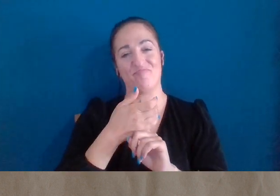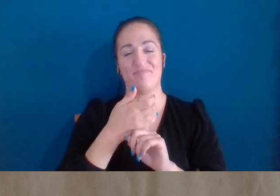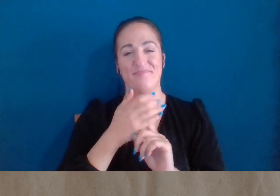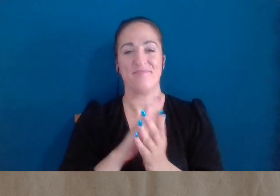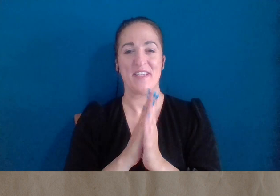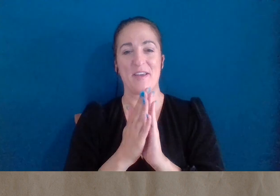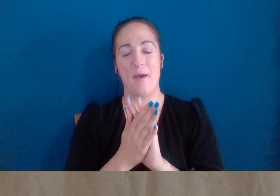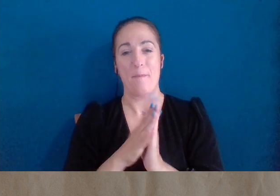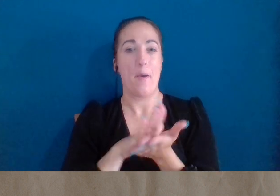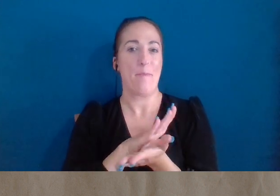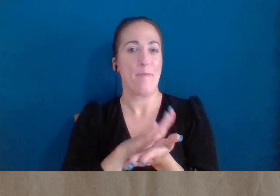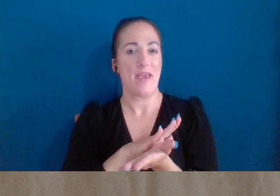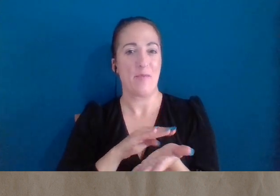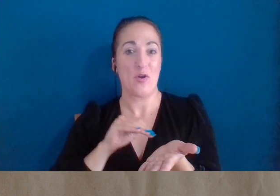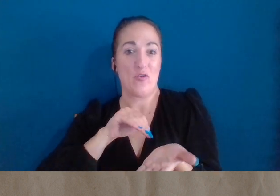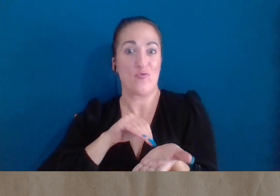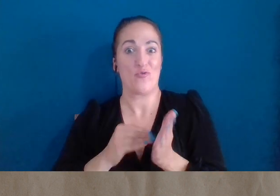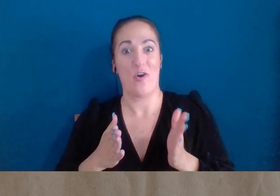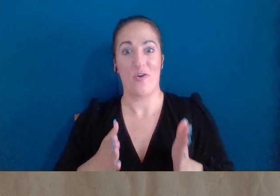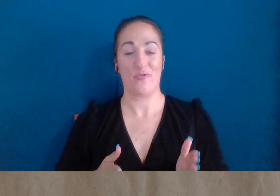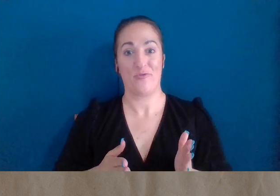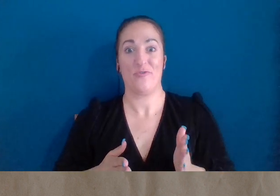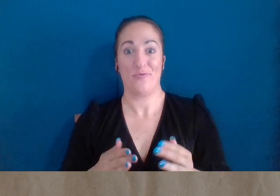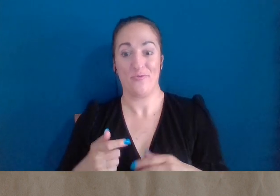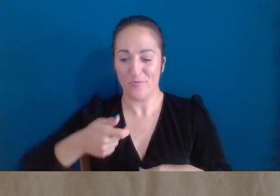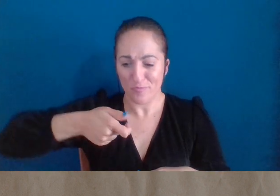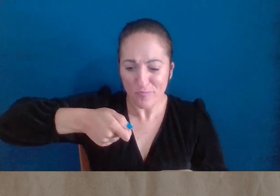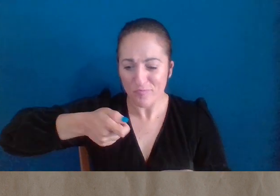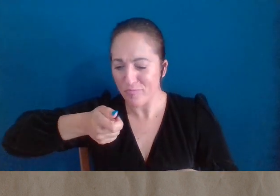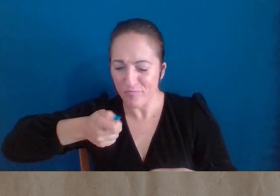Okay, and another hole.